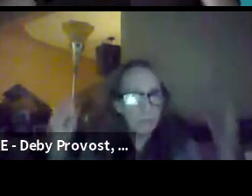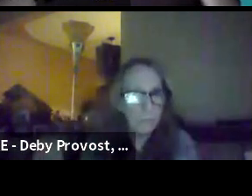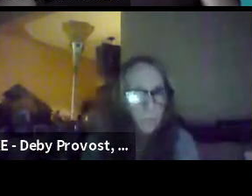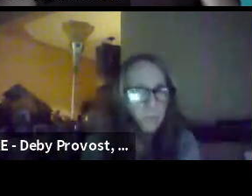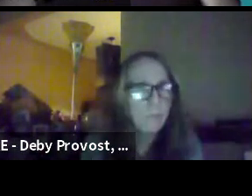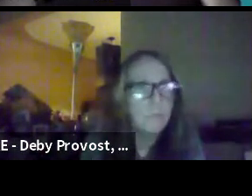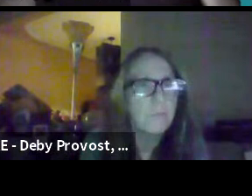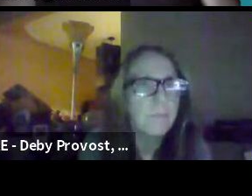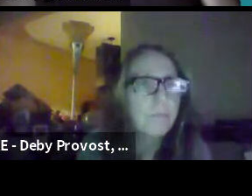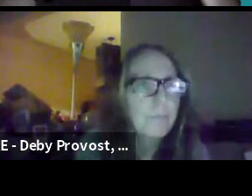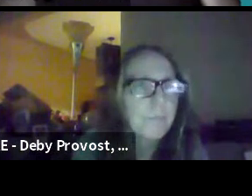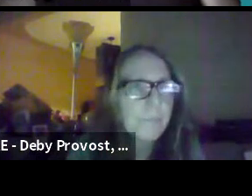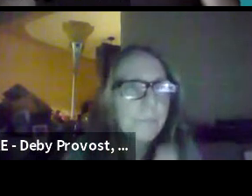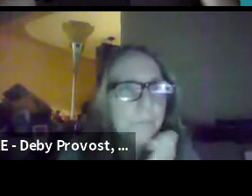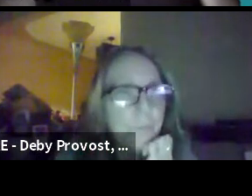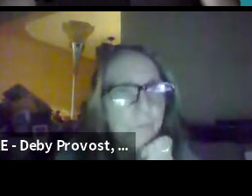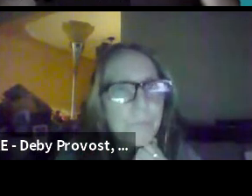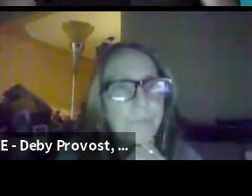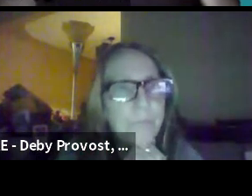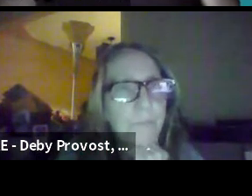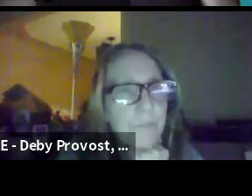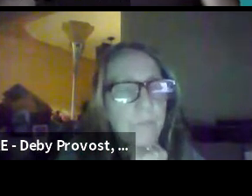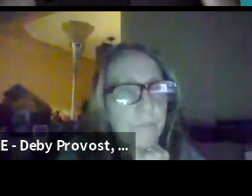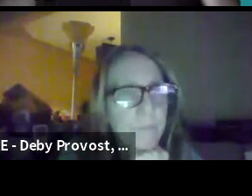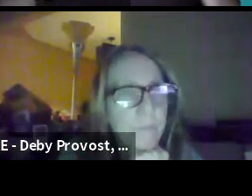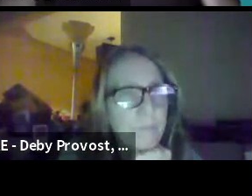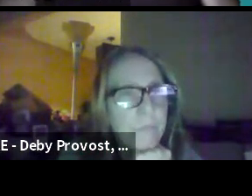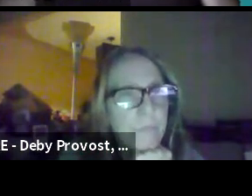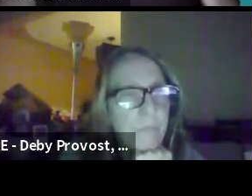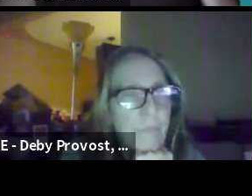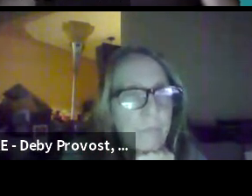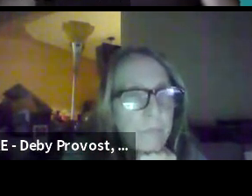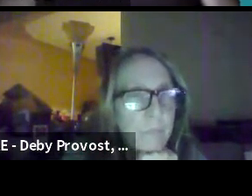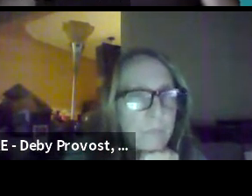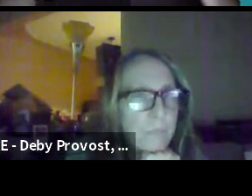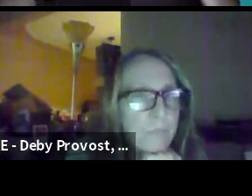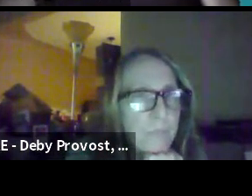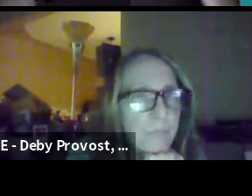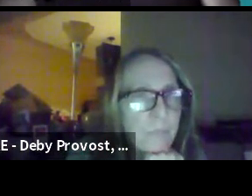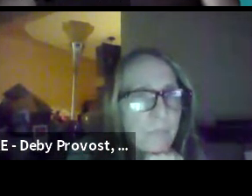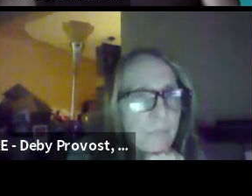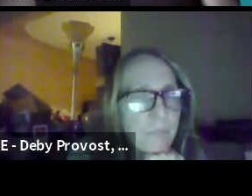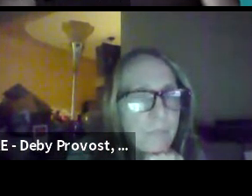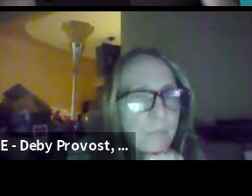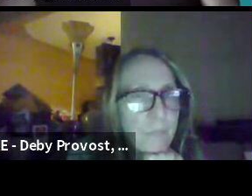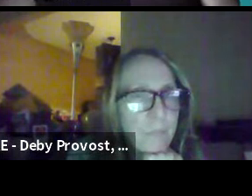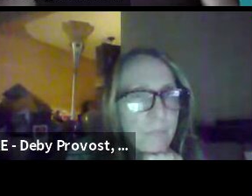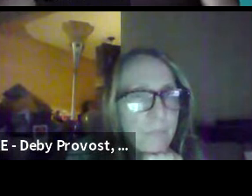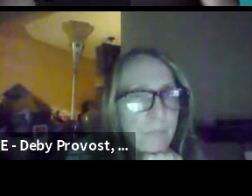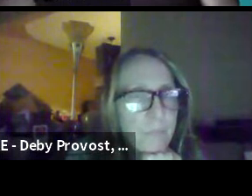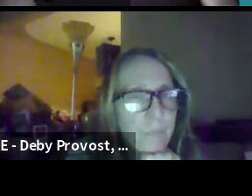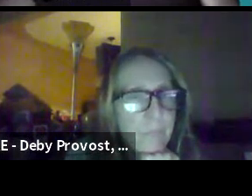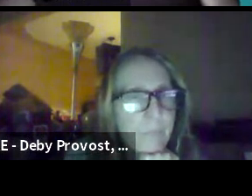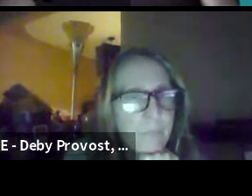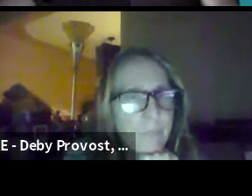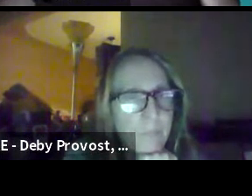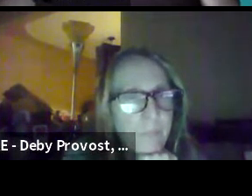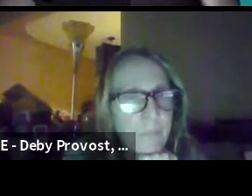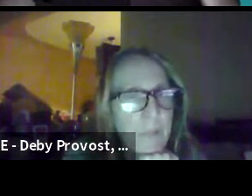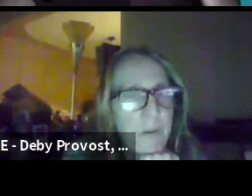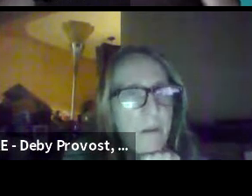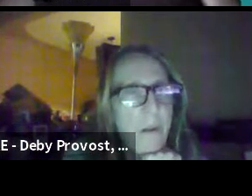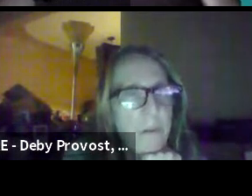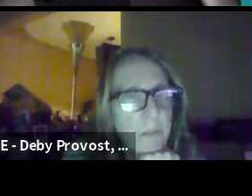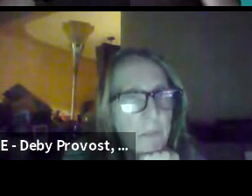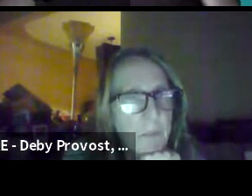but I had an amazing conversation. We got through all of our points. We have co-leads. We have the